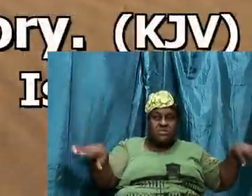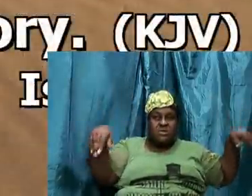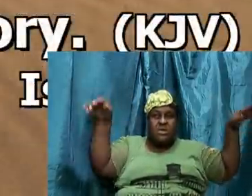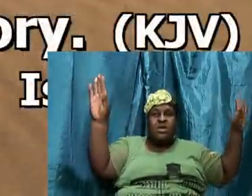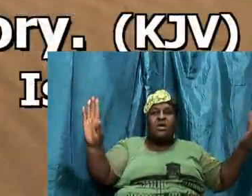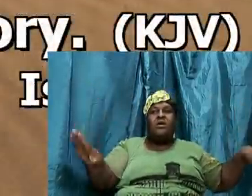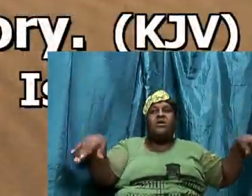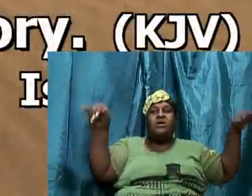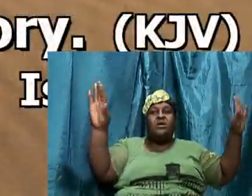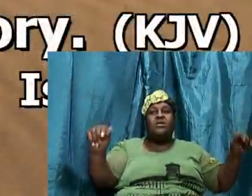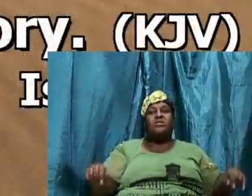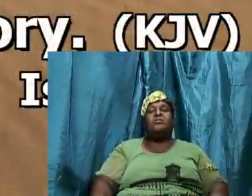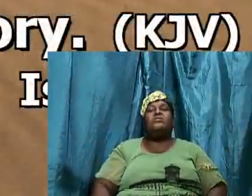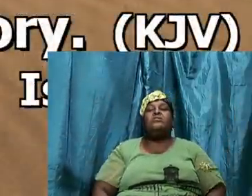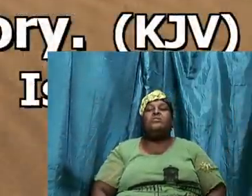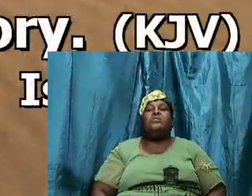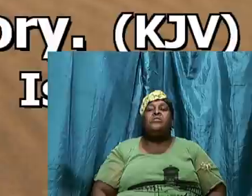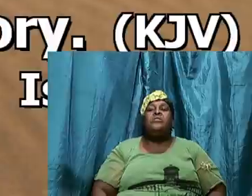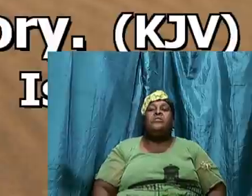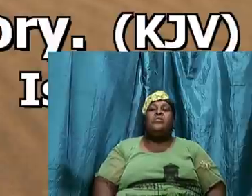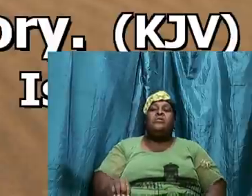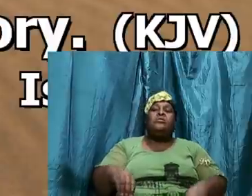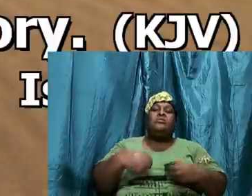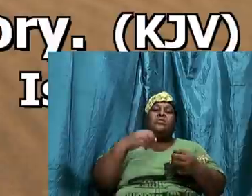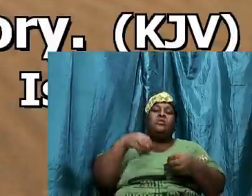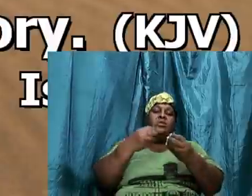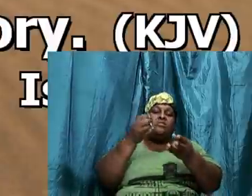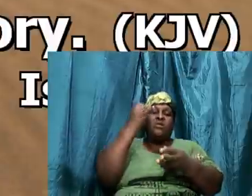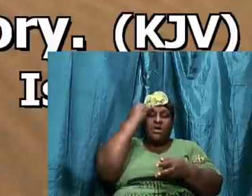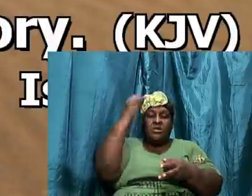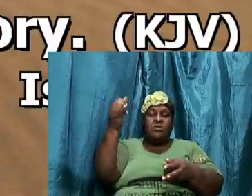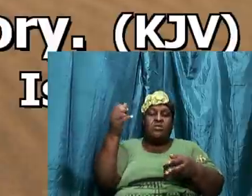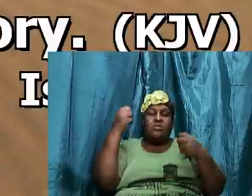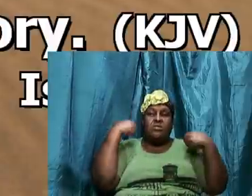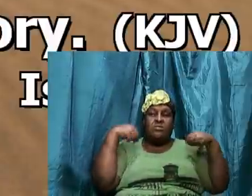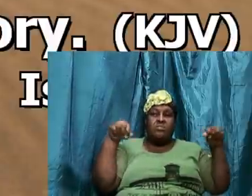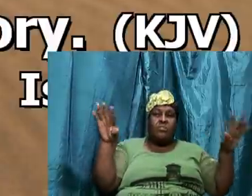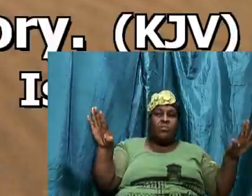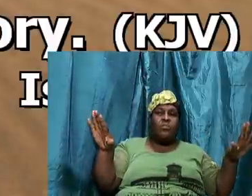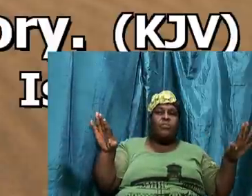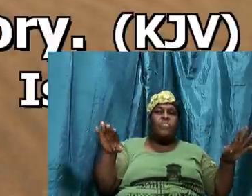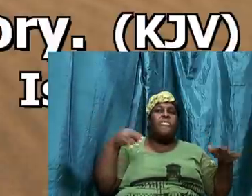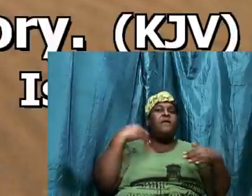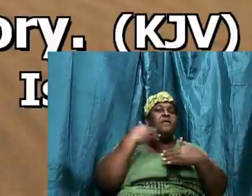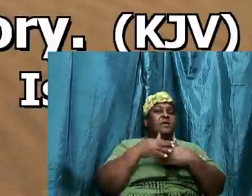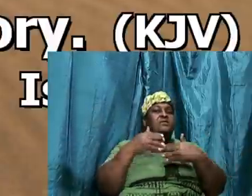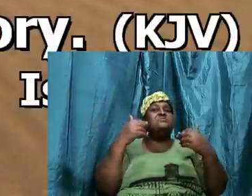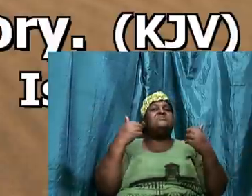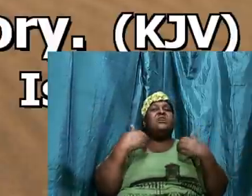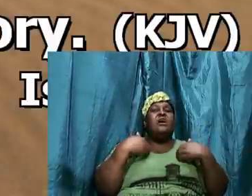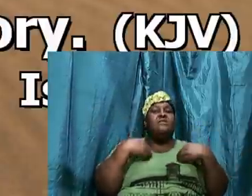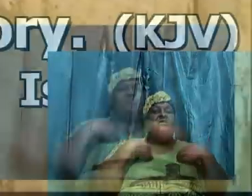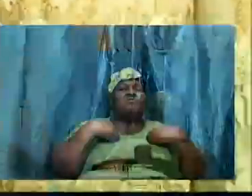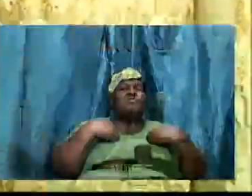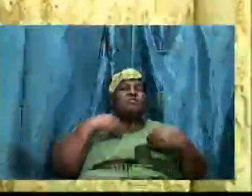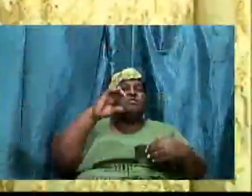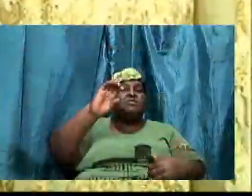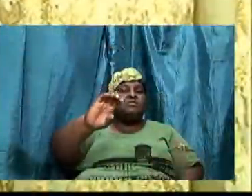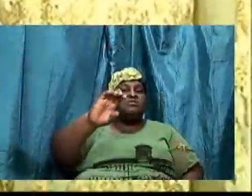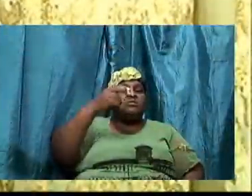So, just to give you an idea of the seraphims, then the next we have the cherubs, the cherubims. Right, when we talk